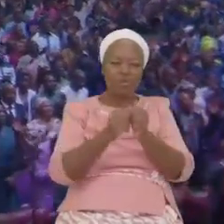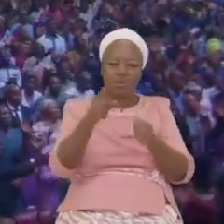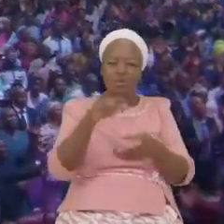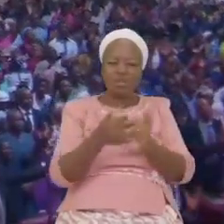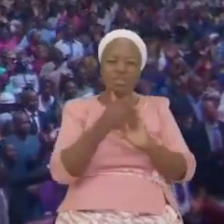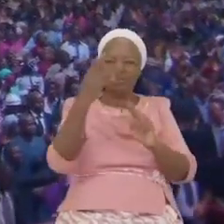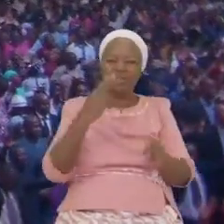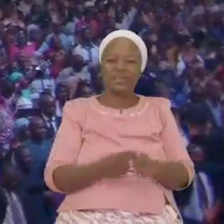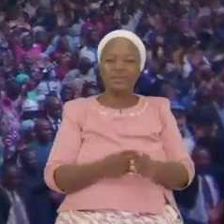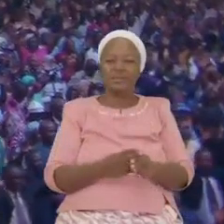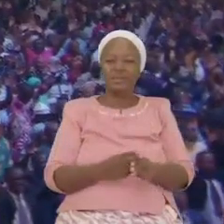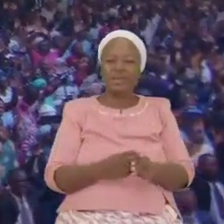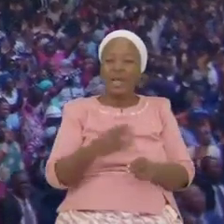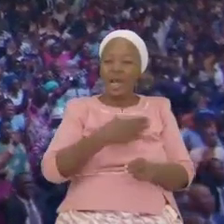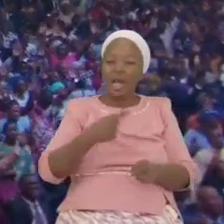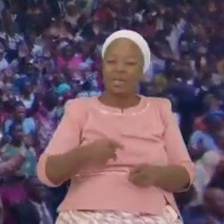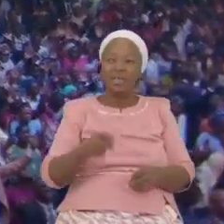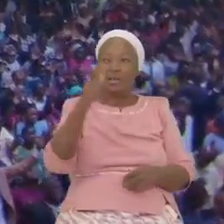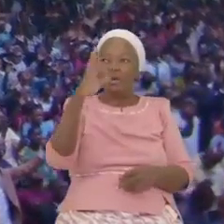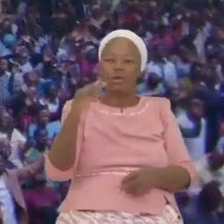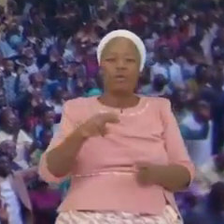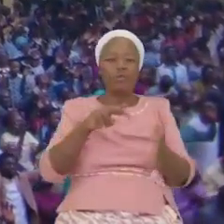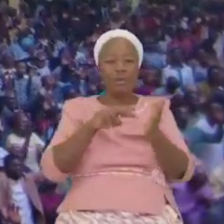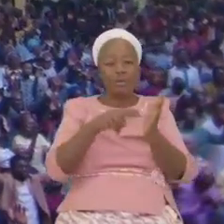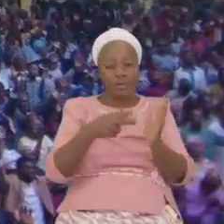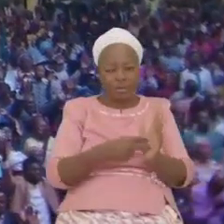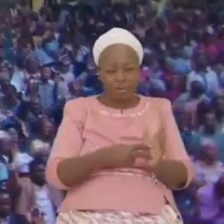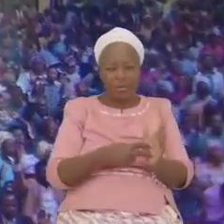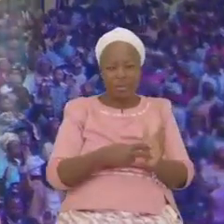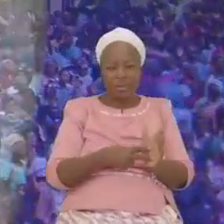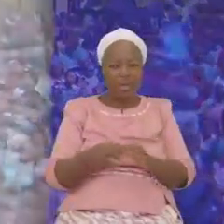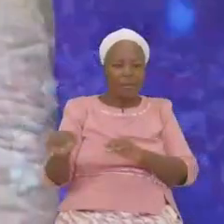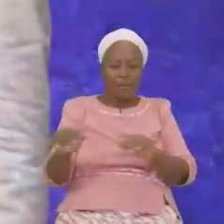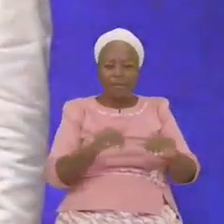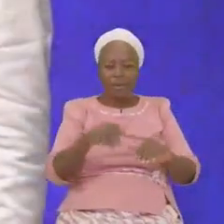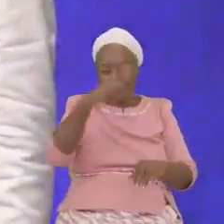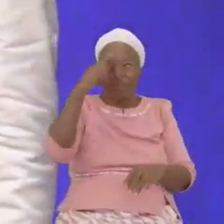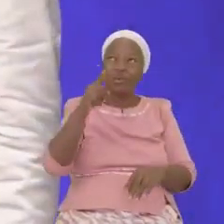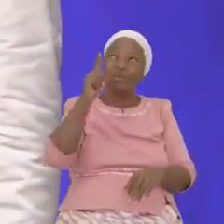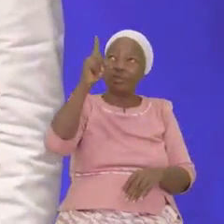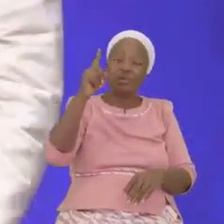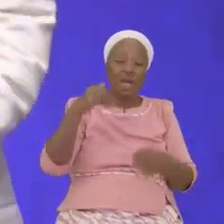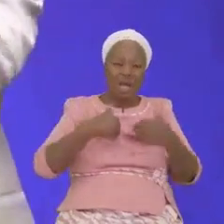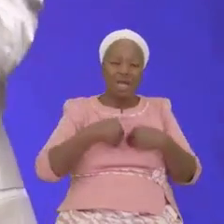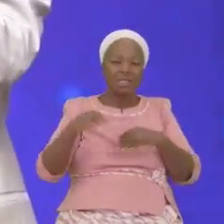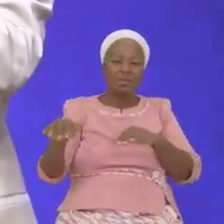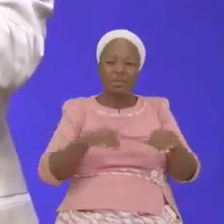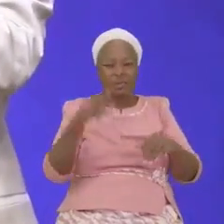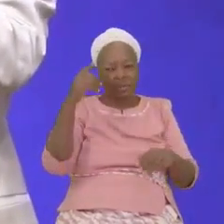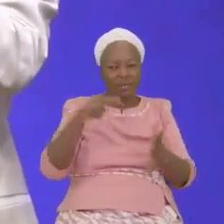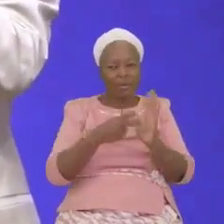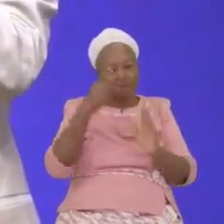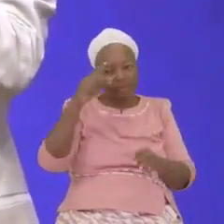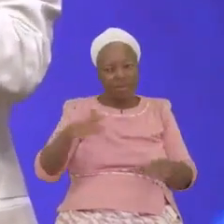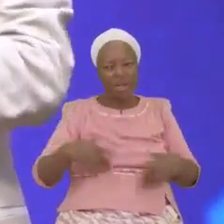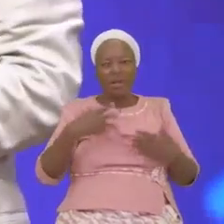you. And the God of purpose, performance, he has a purpose for your life. That thing